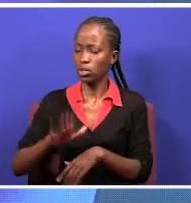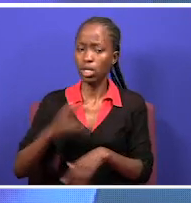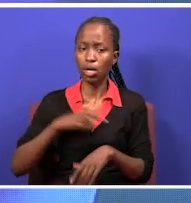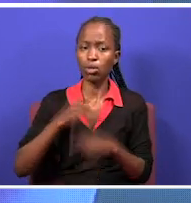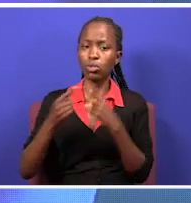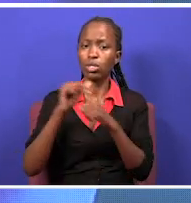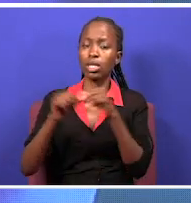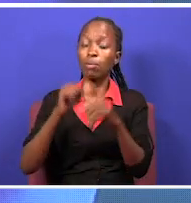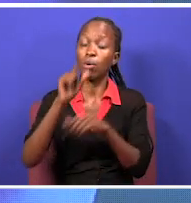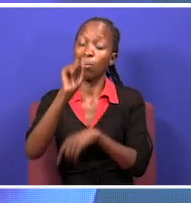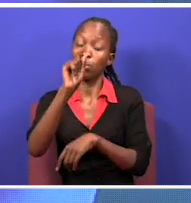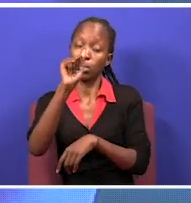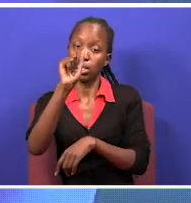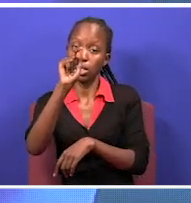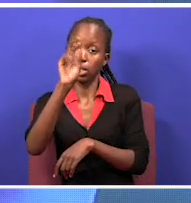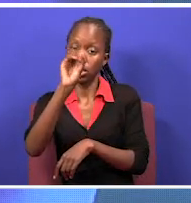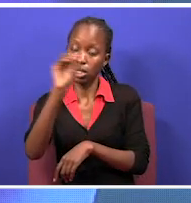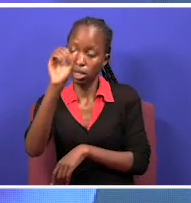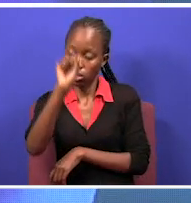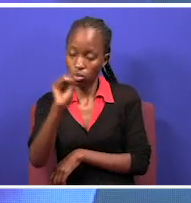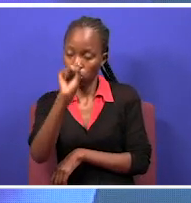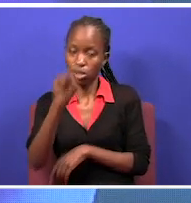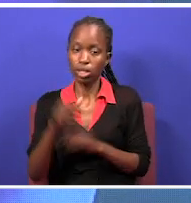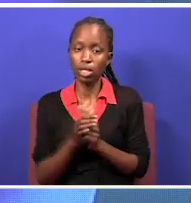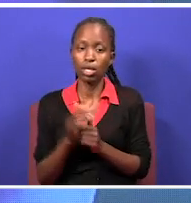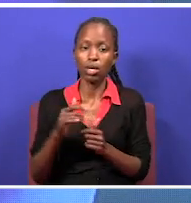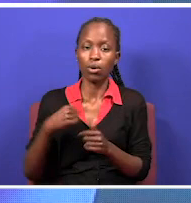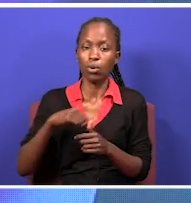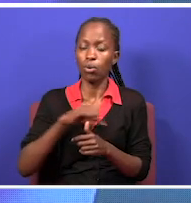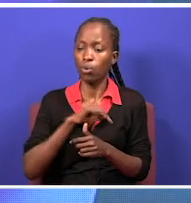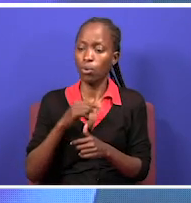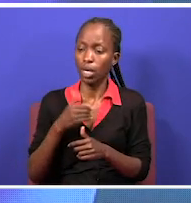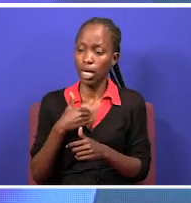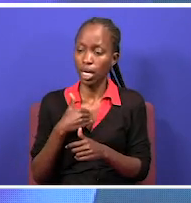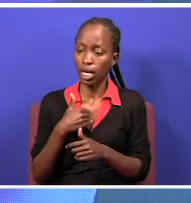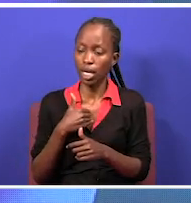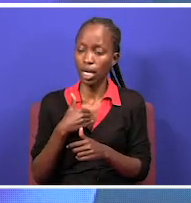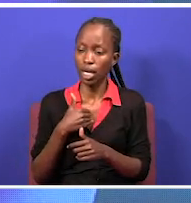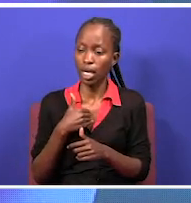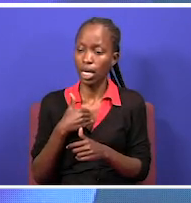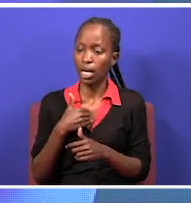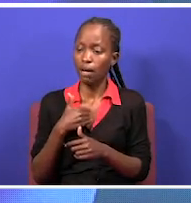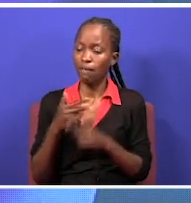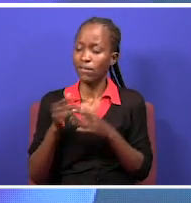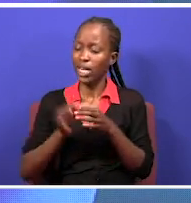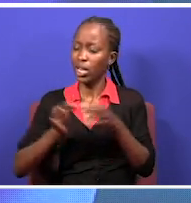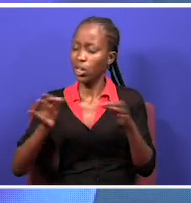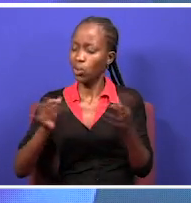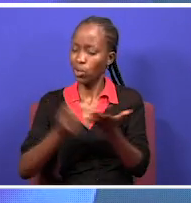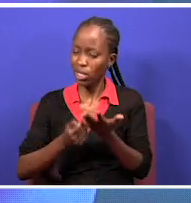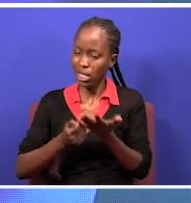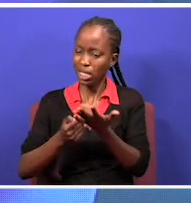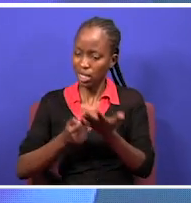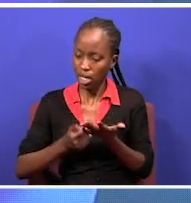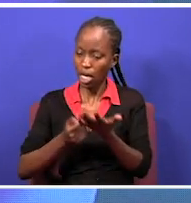tattoos. And, you know, we had a very robust discussion, and it went on for a